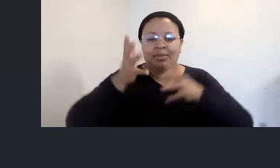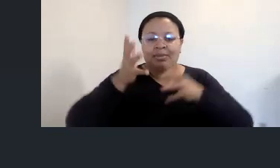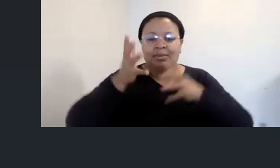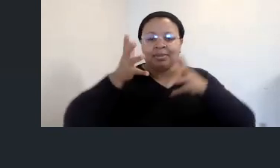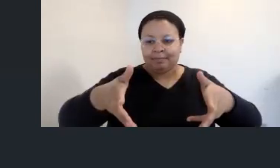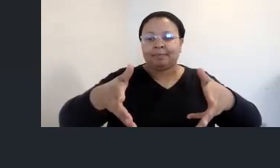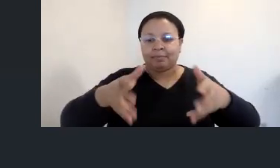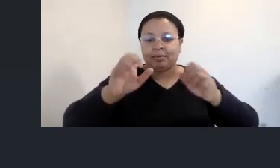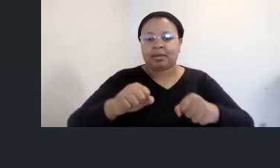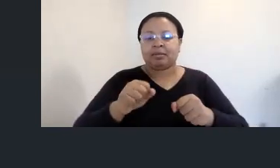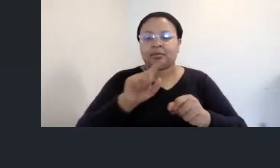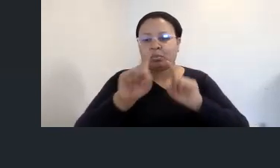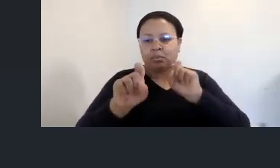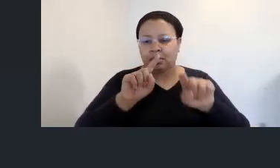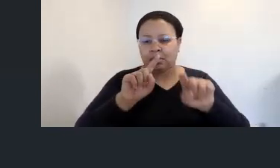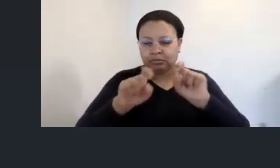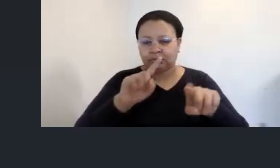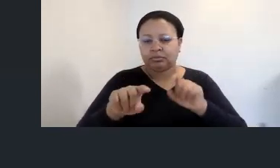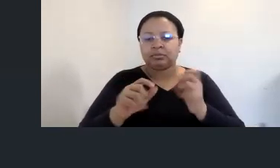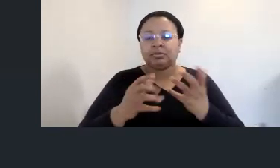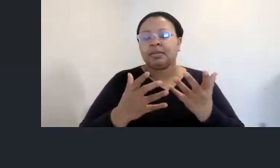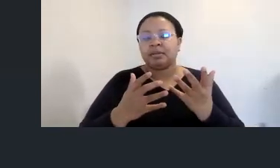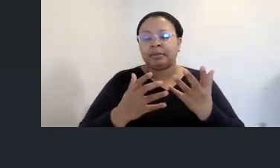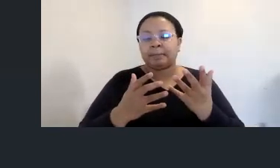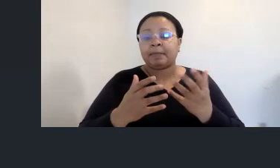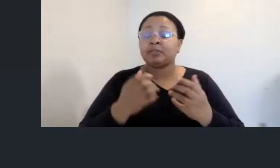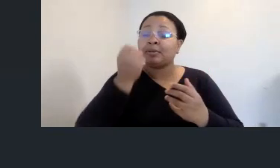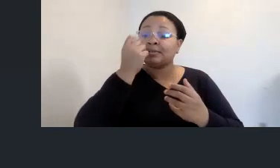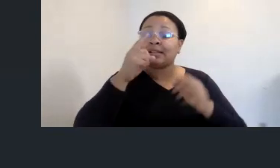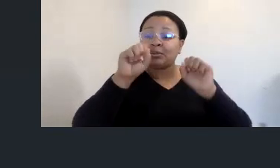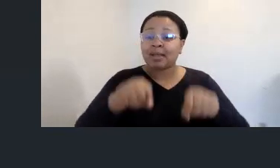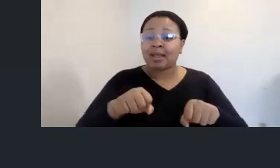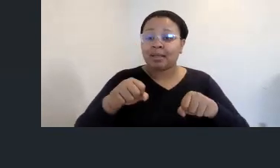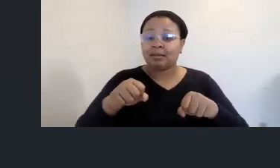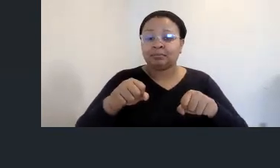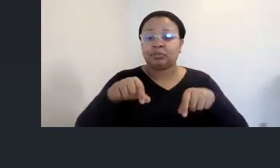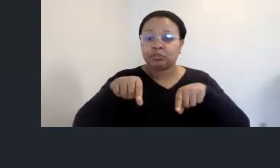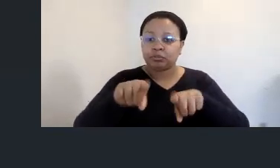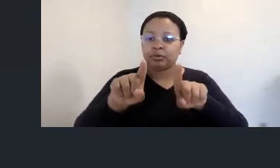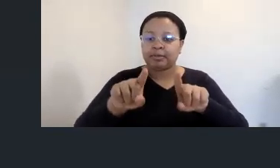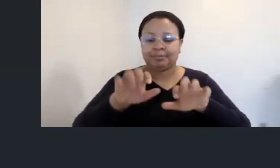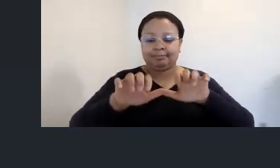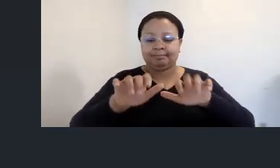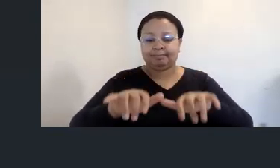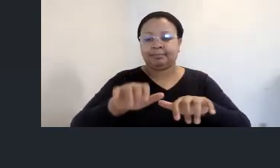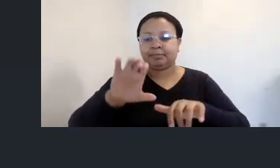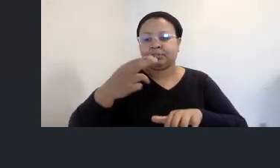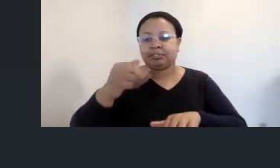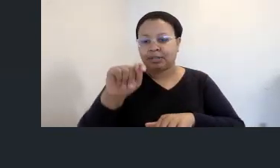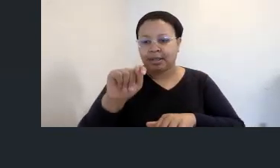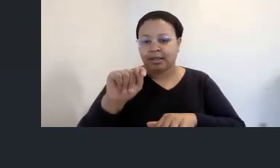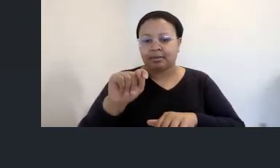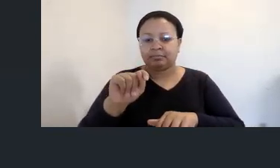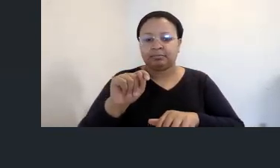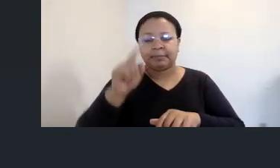questions. But in the meantime, feel free to drop questions in the chat box as they may